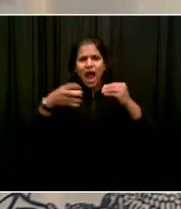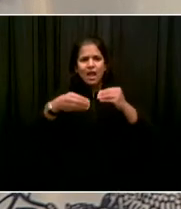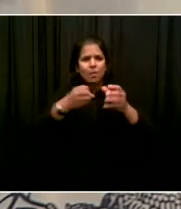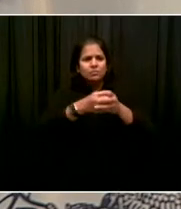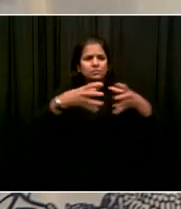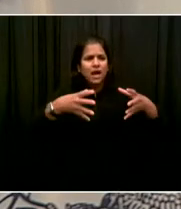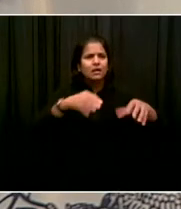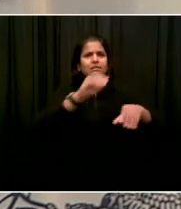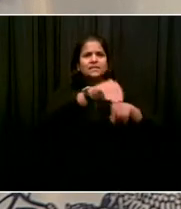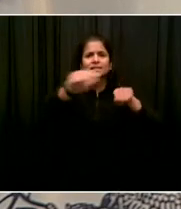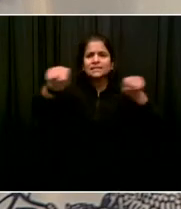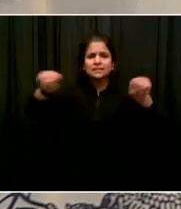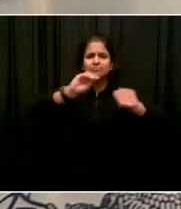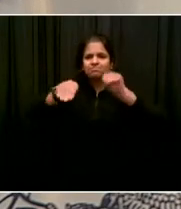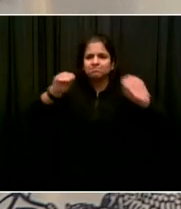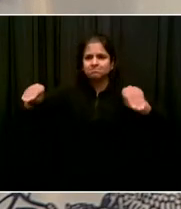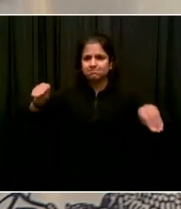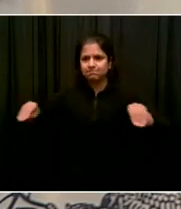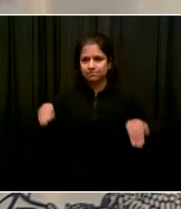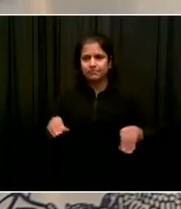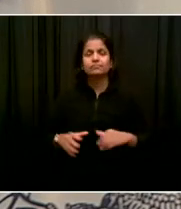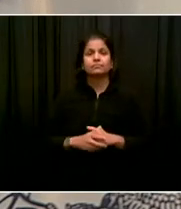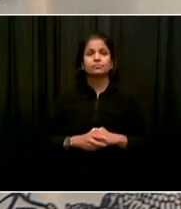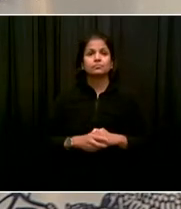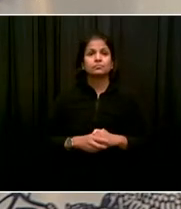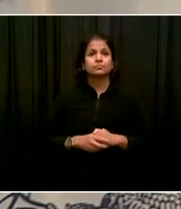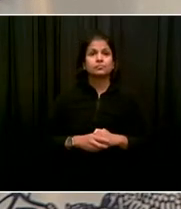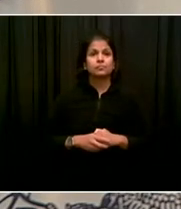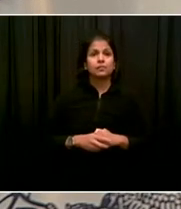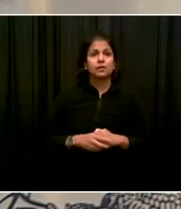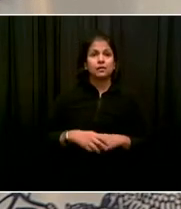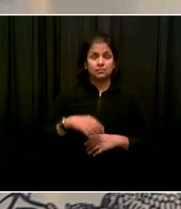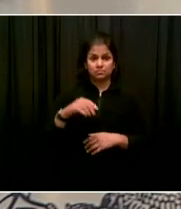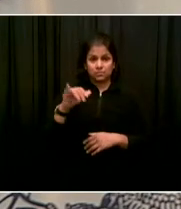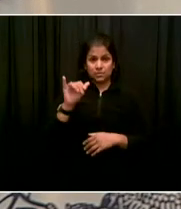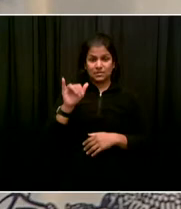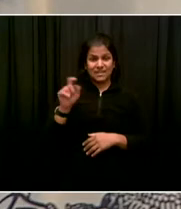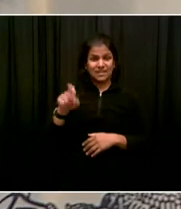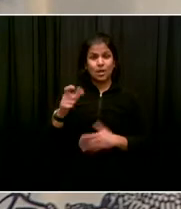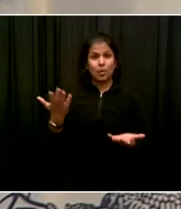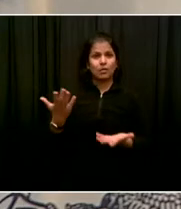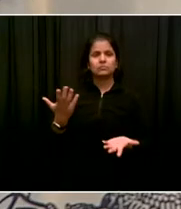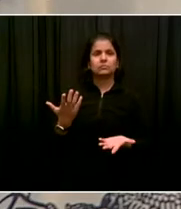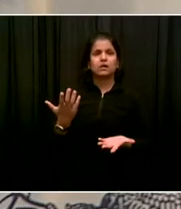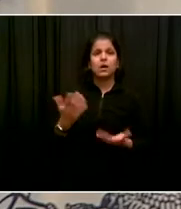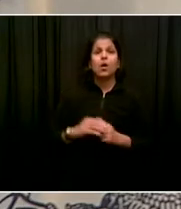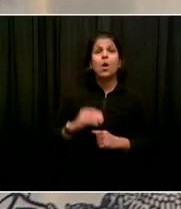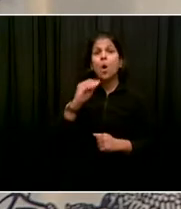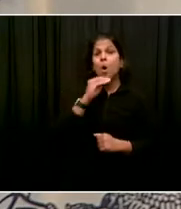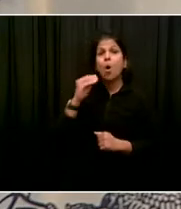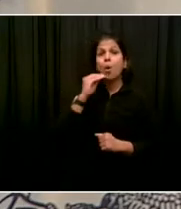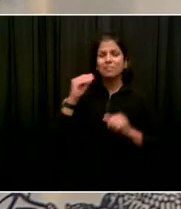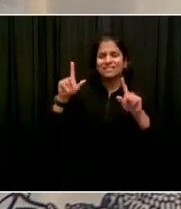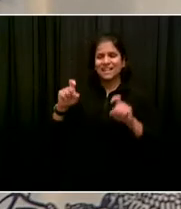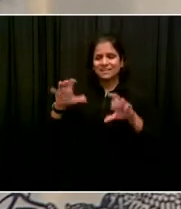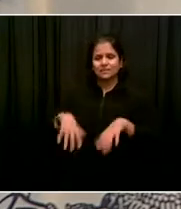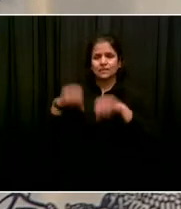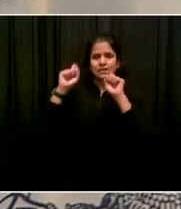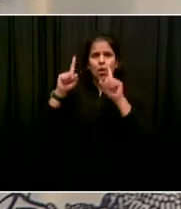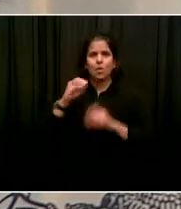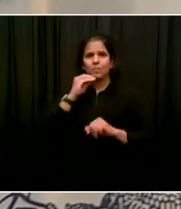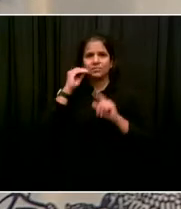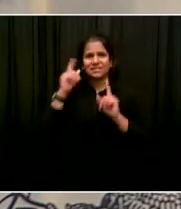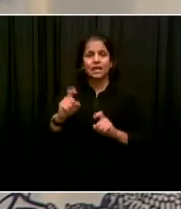will make a huge difference is the having more and more available of the test kits, because that gives people another option.